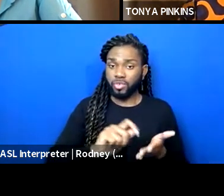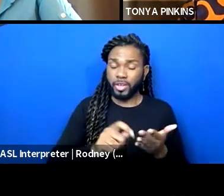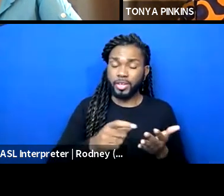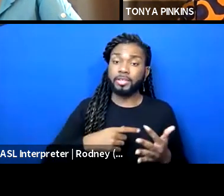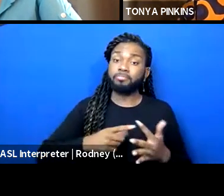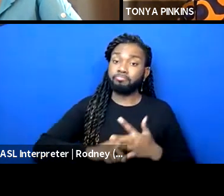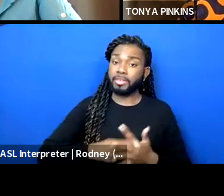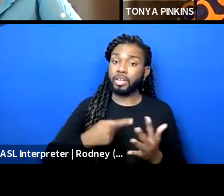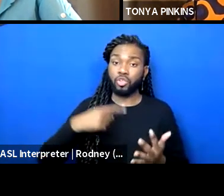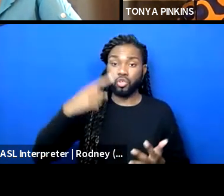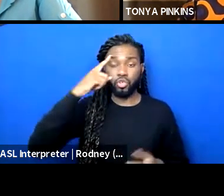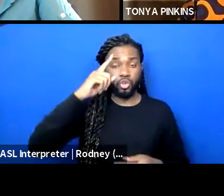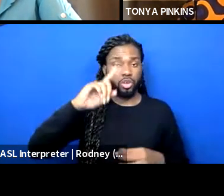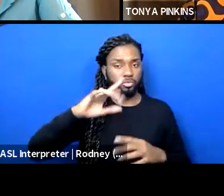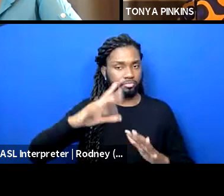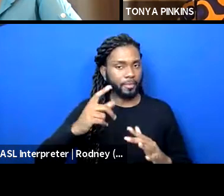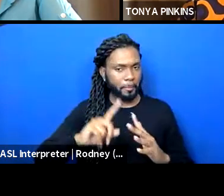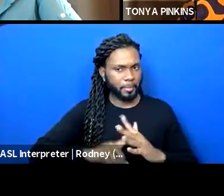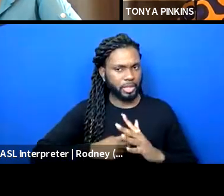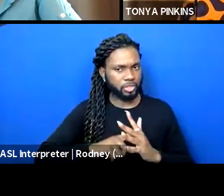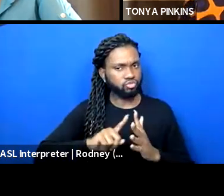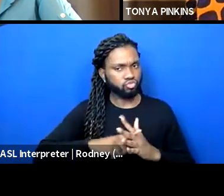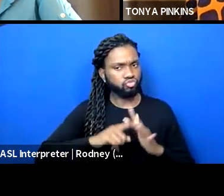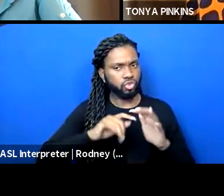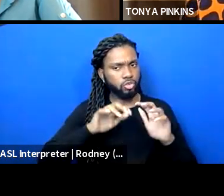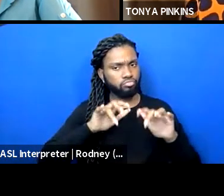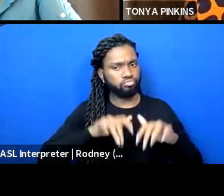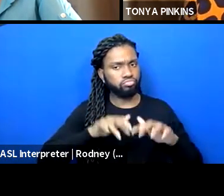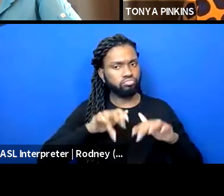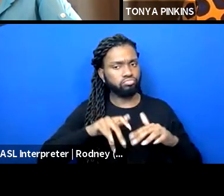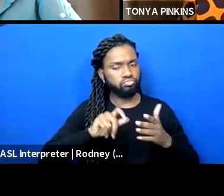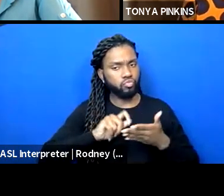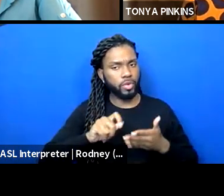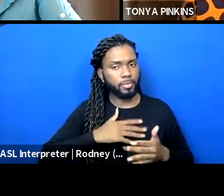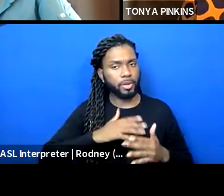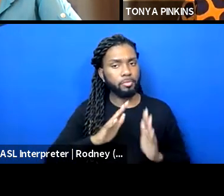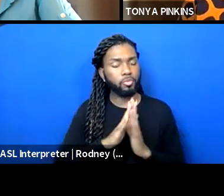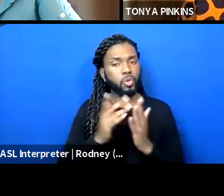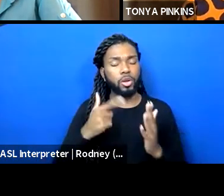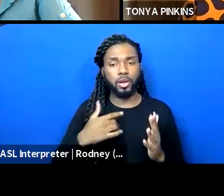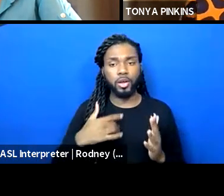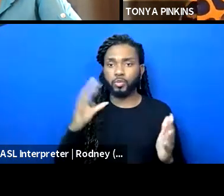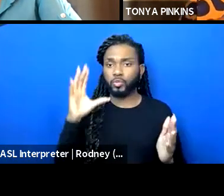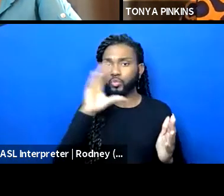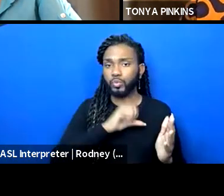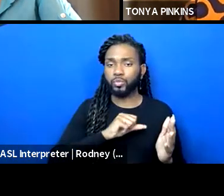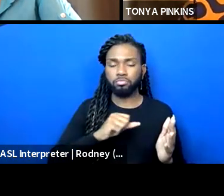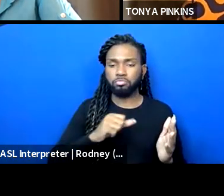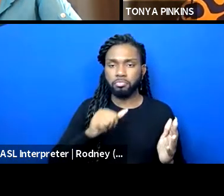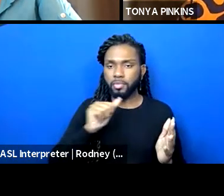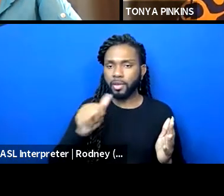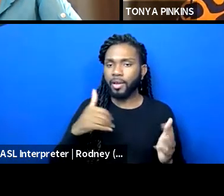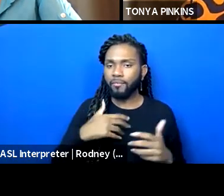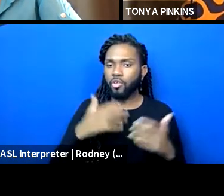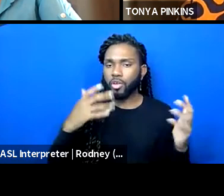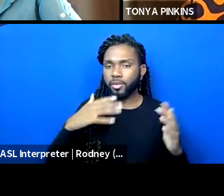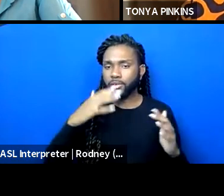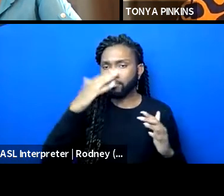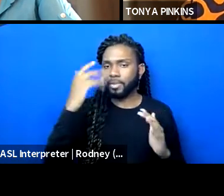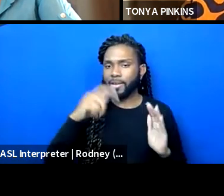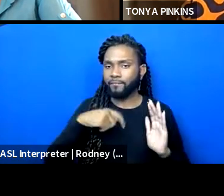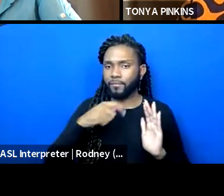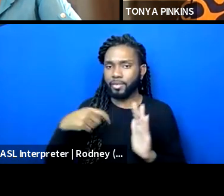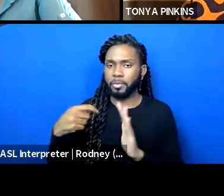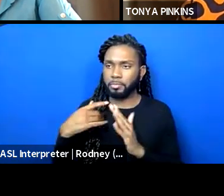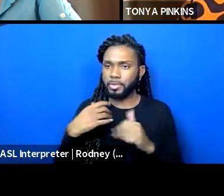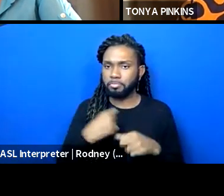thought, when I first started writing the book, I was under the impression that there were not a lot of Black films being made. Like,